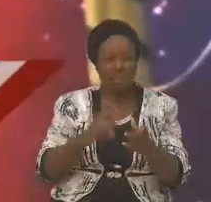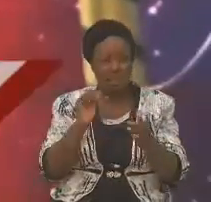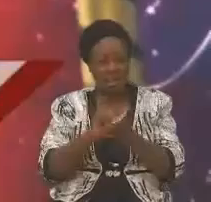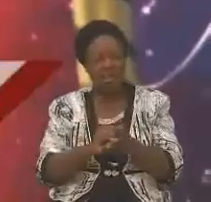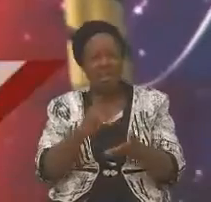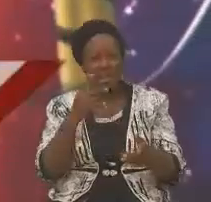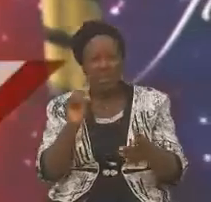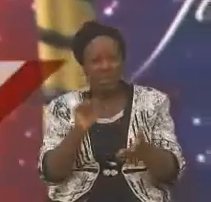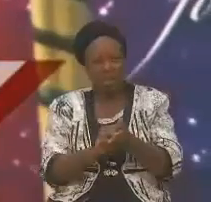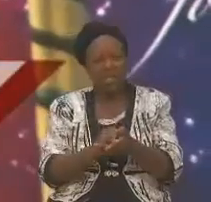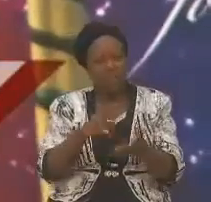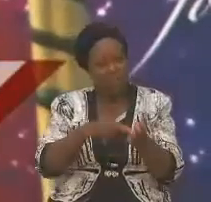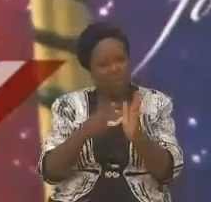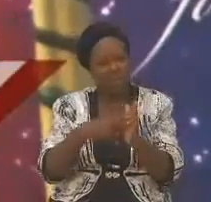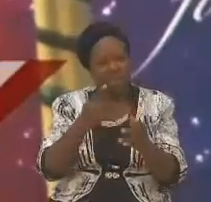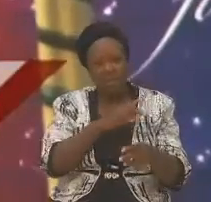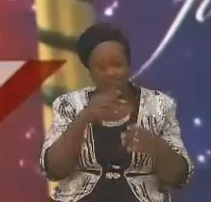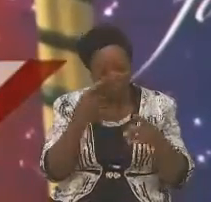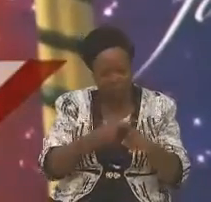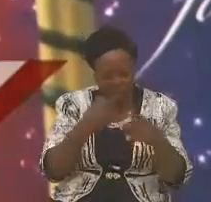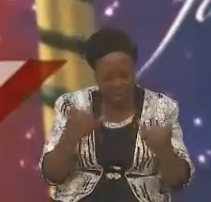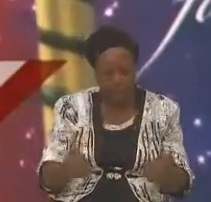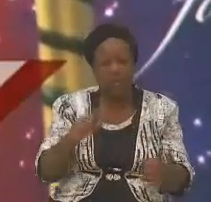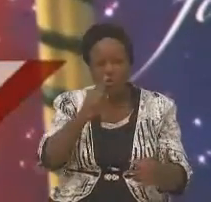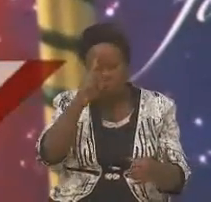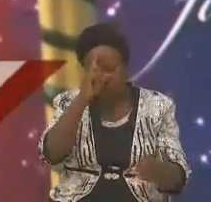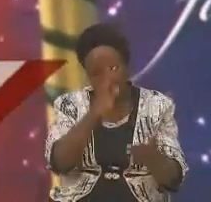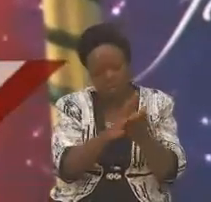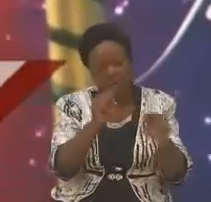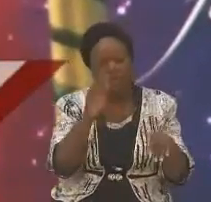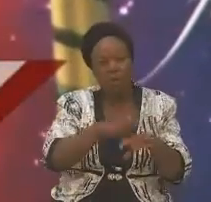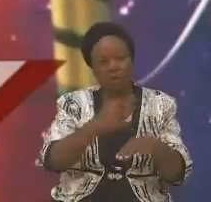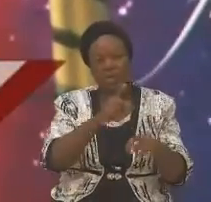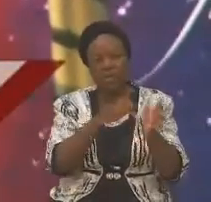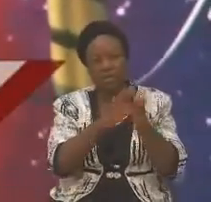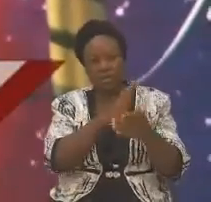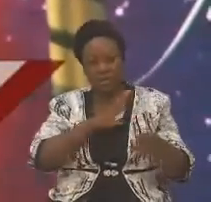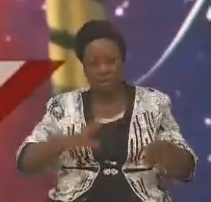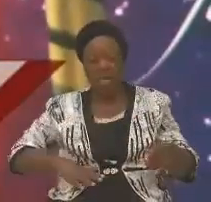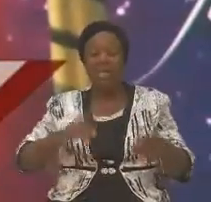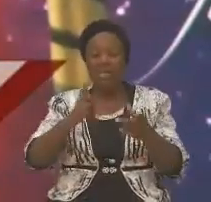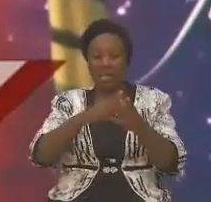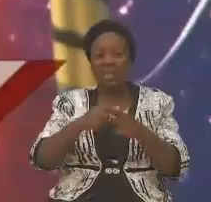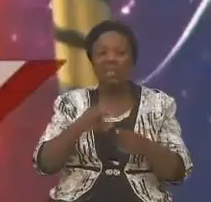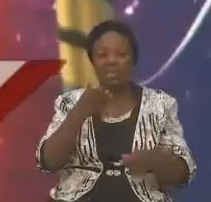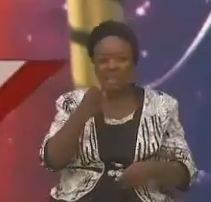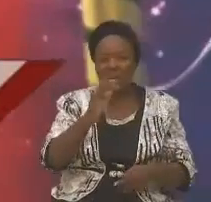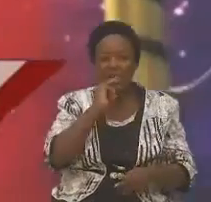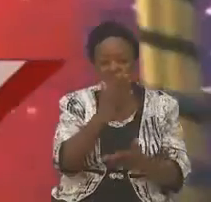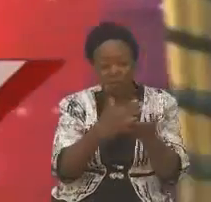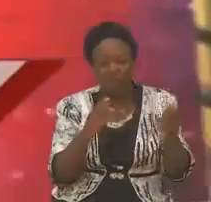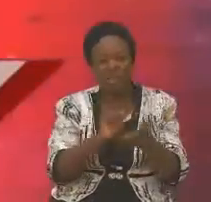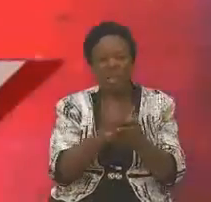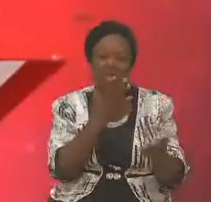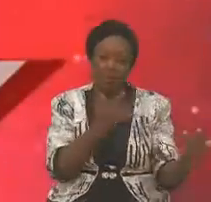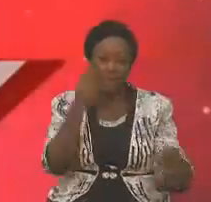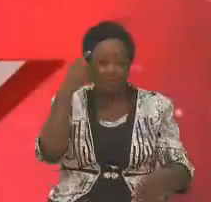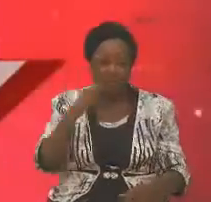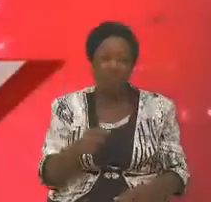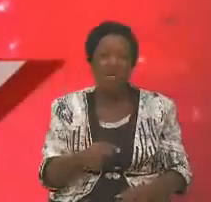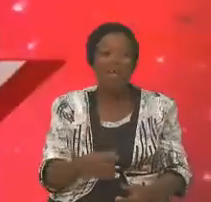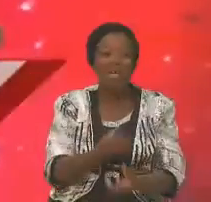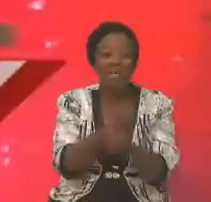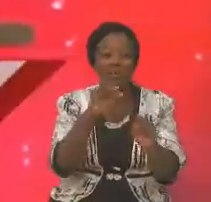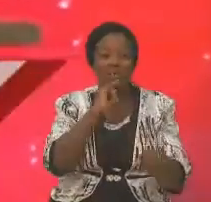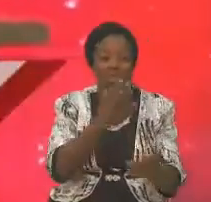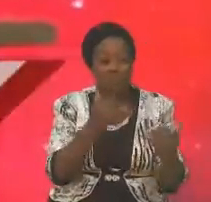against, and I do that which is right, and I believe on the Lord Jesus Christ. There is something waiting for you, redemption waiting